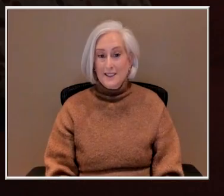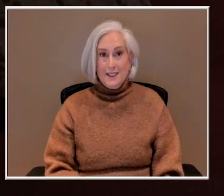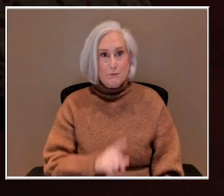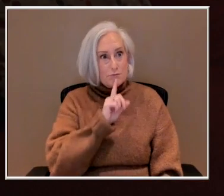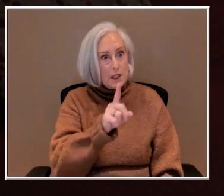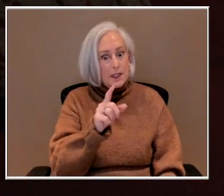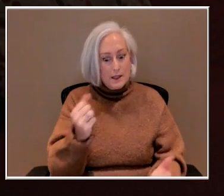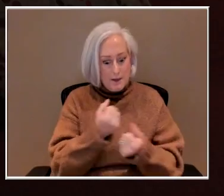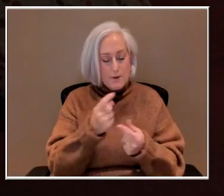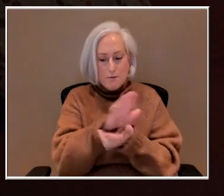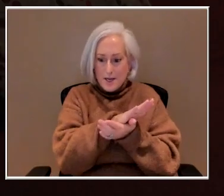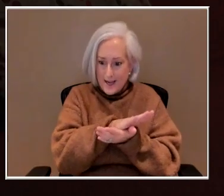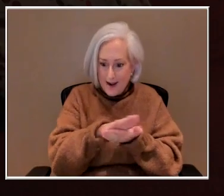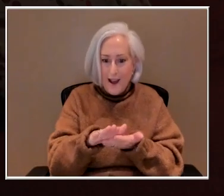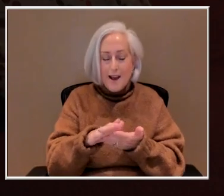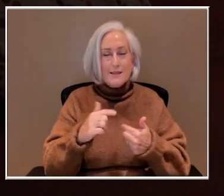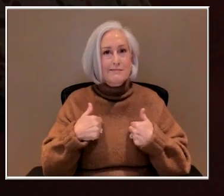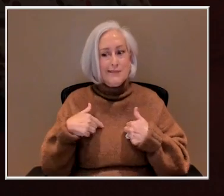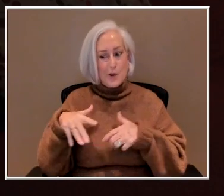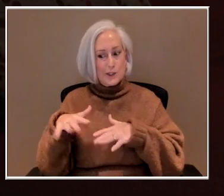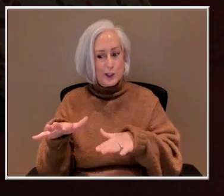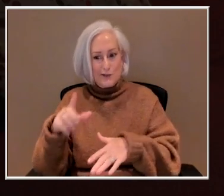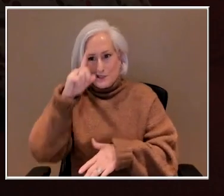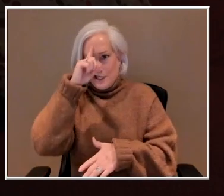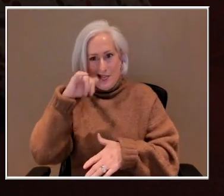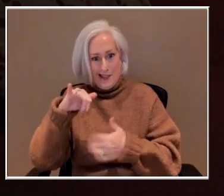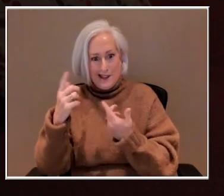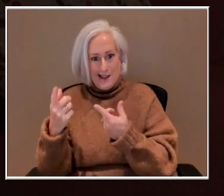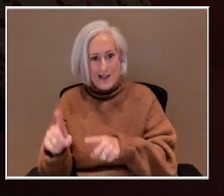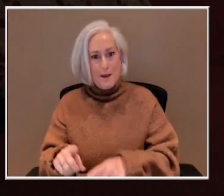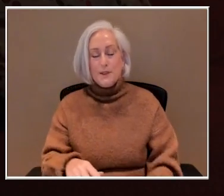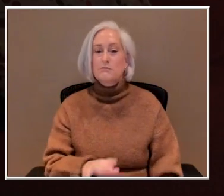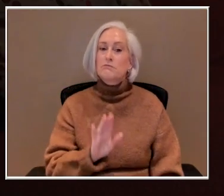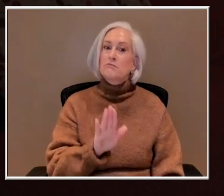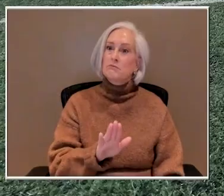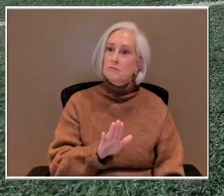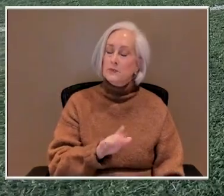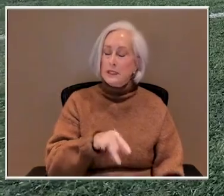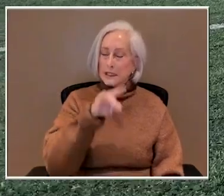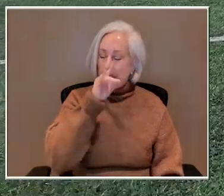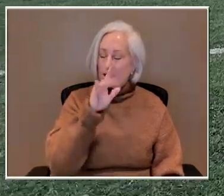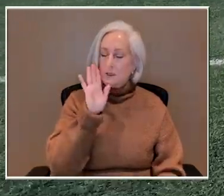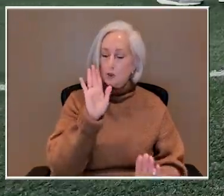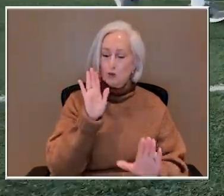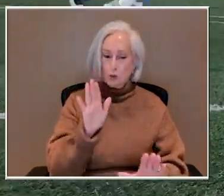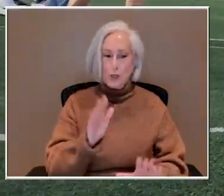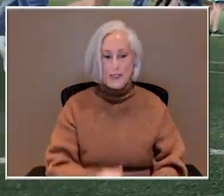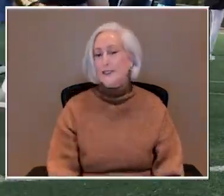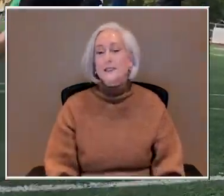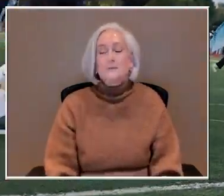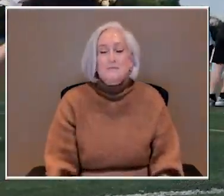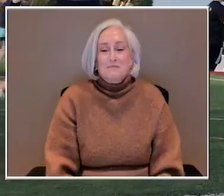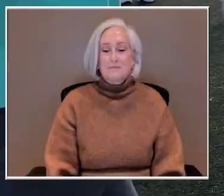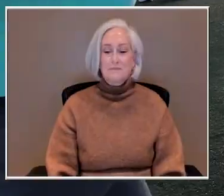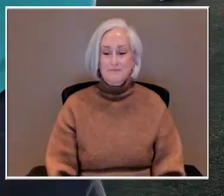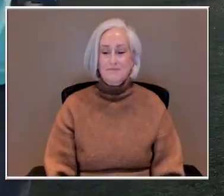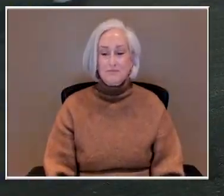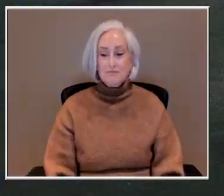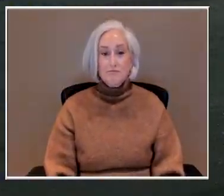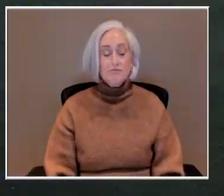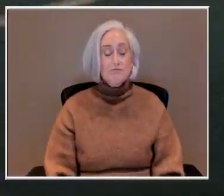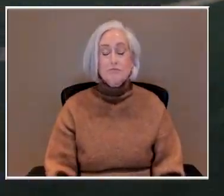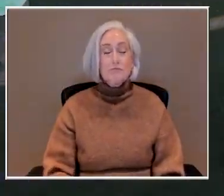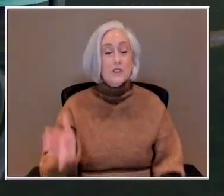that that wasn't what I was going to receive. And the kids were wonderful. They were wonderful. And what was once a